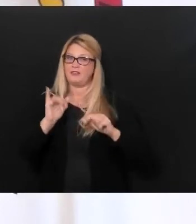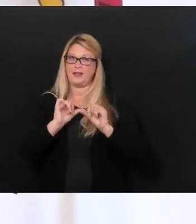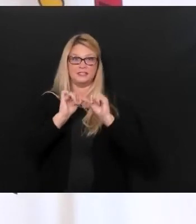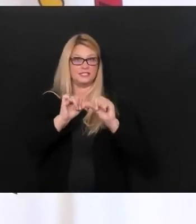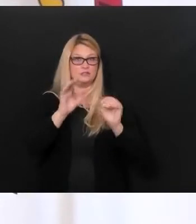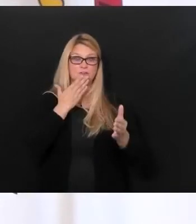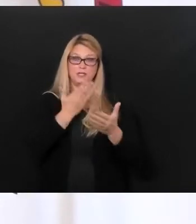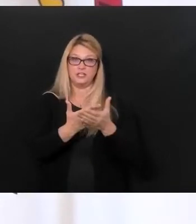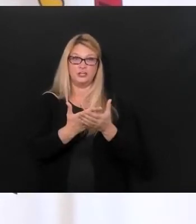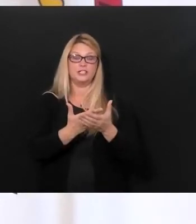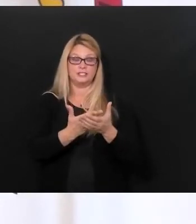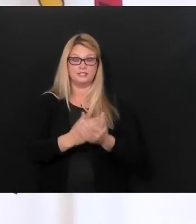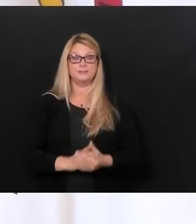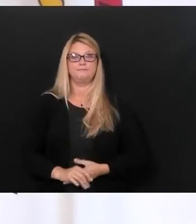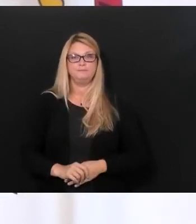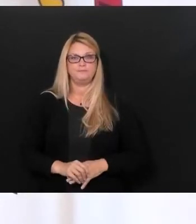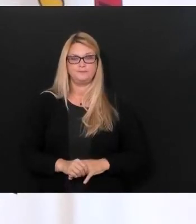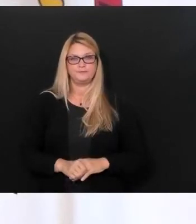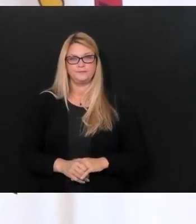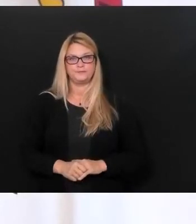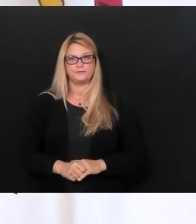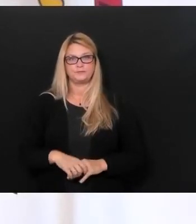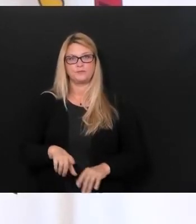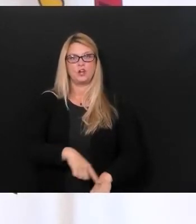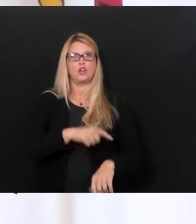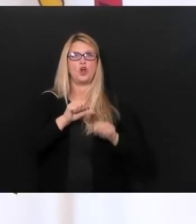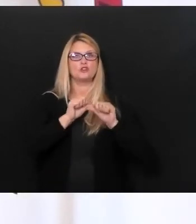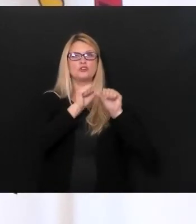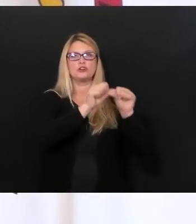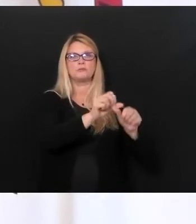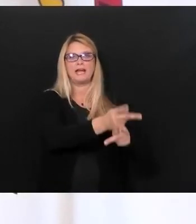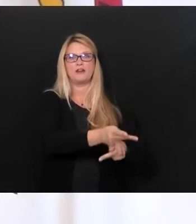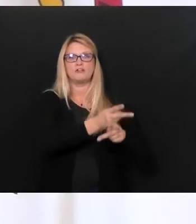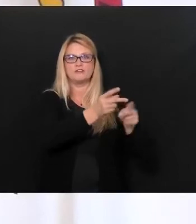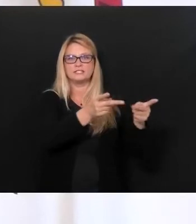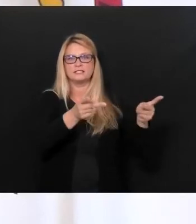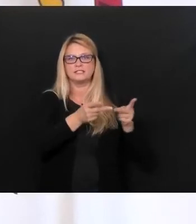good, and that's up as well. Our long-term care facilities, we have